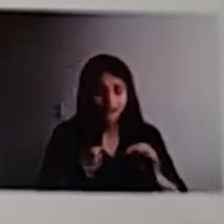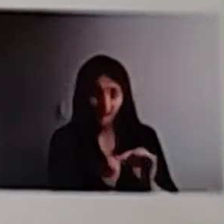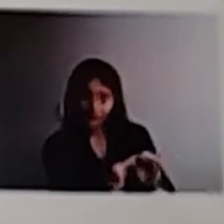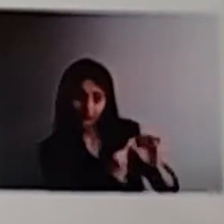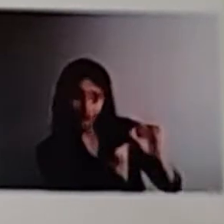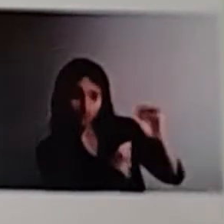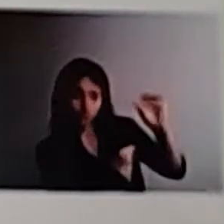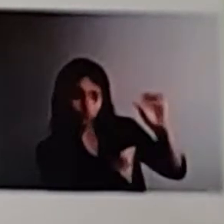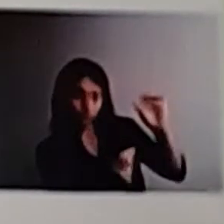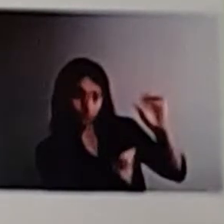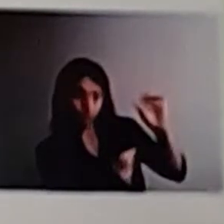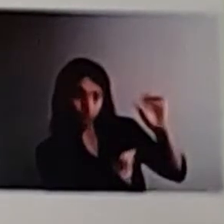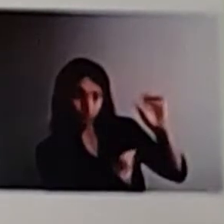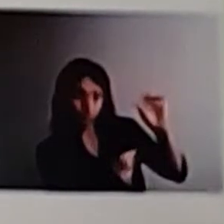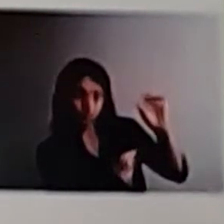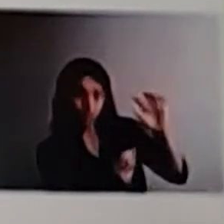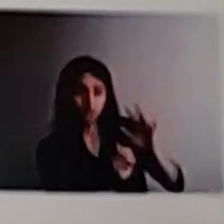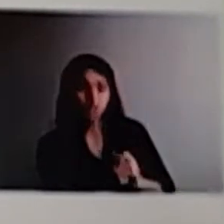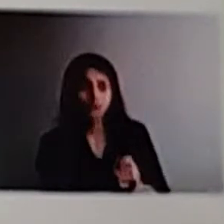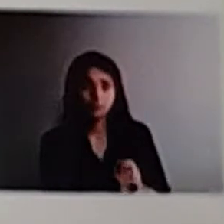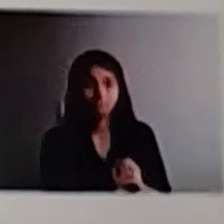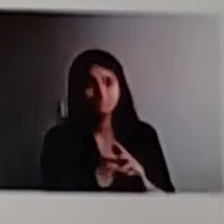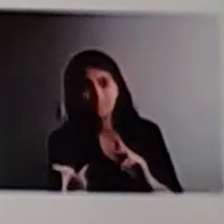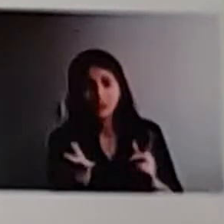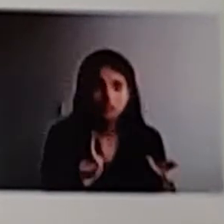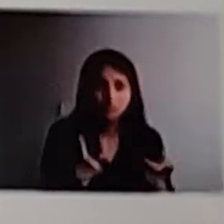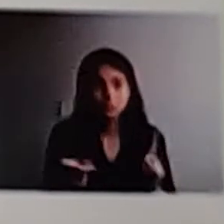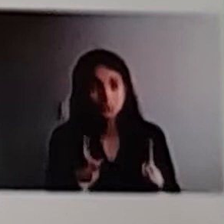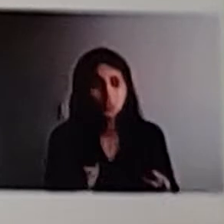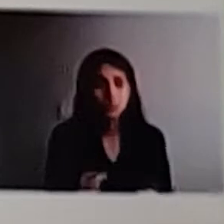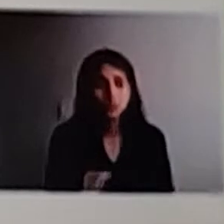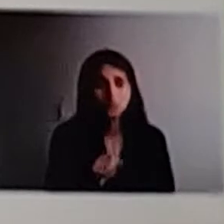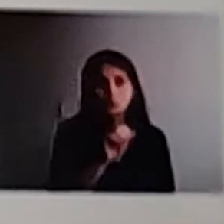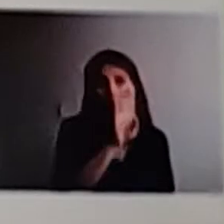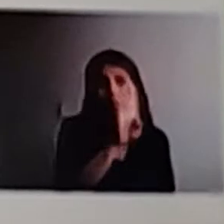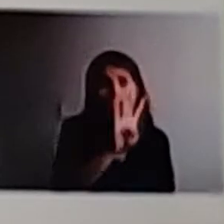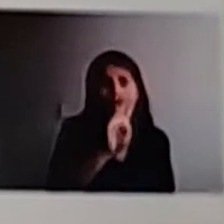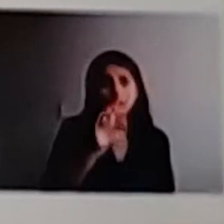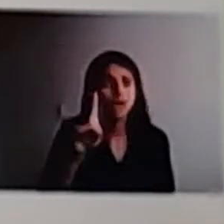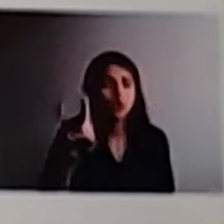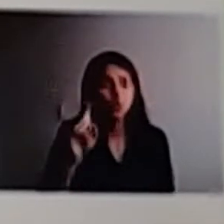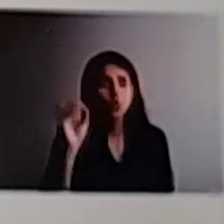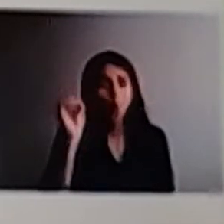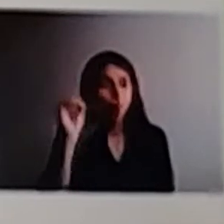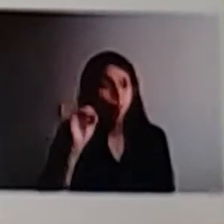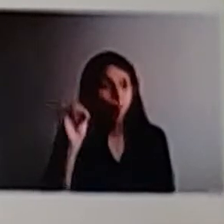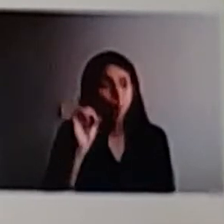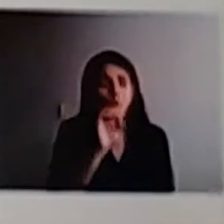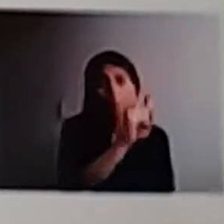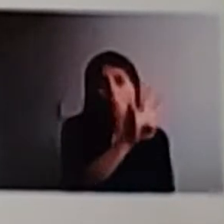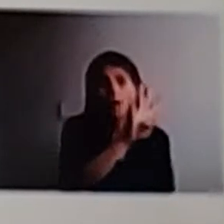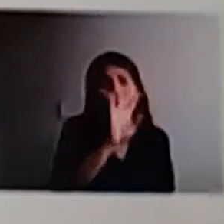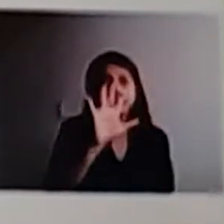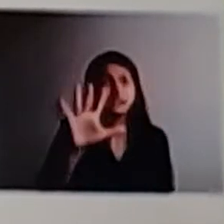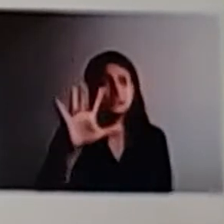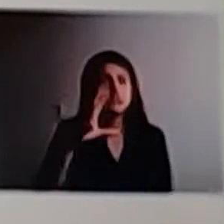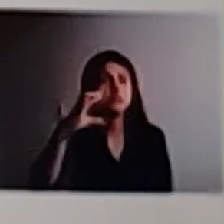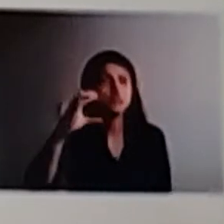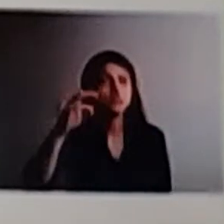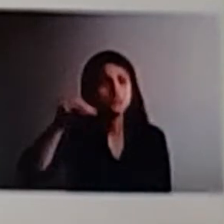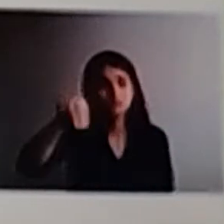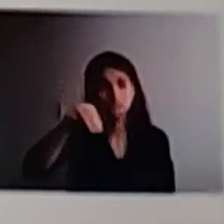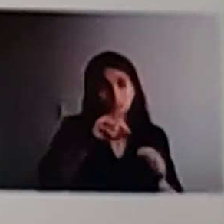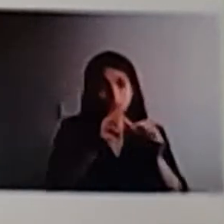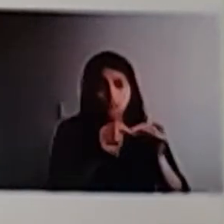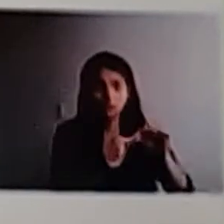no problem. The mirror, the height of the sink to wash his hand should be 85 centimeter.